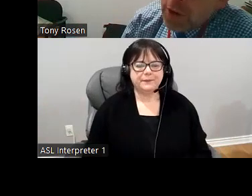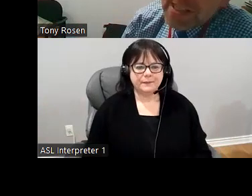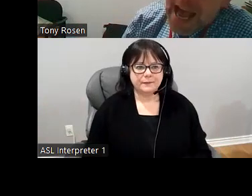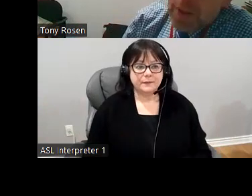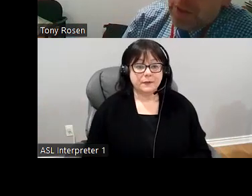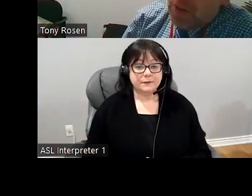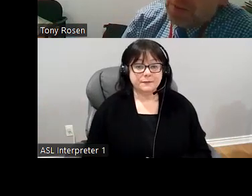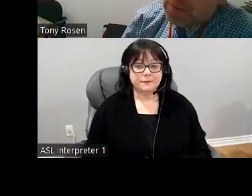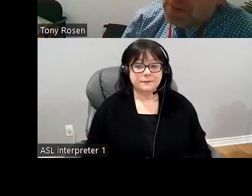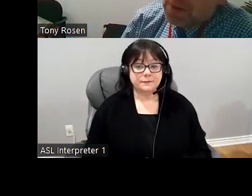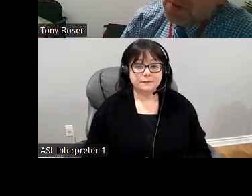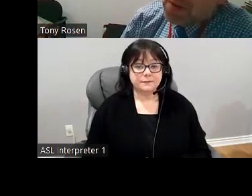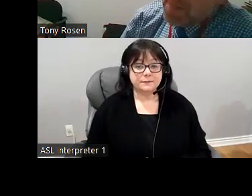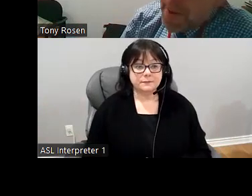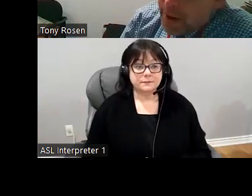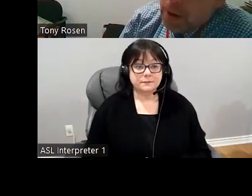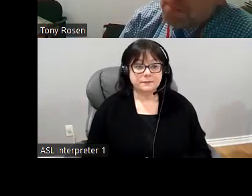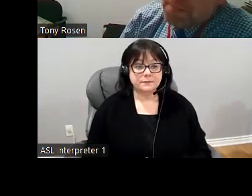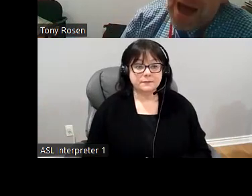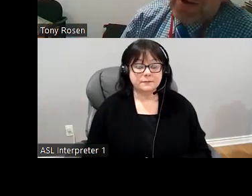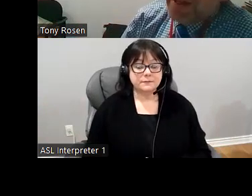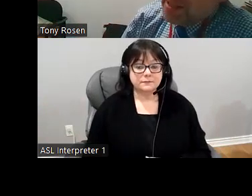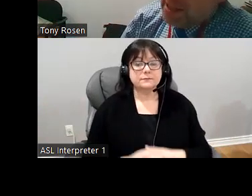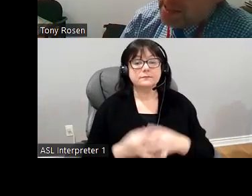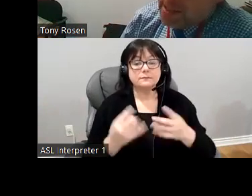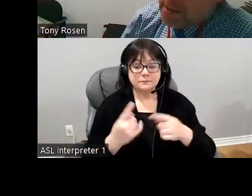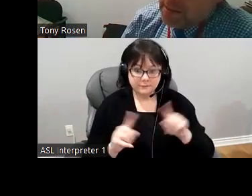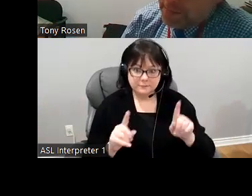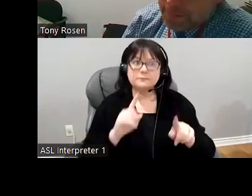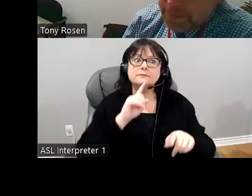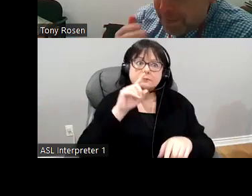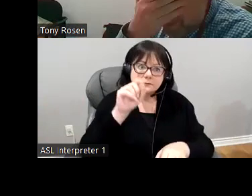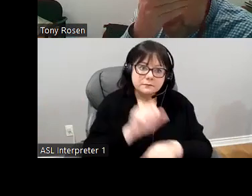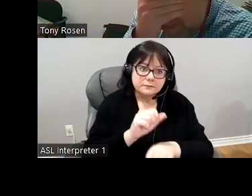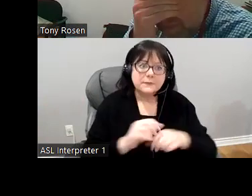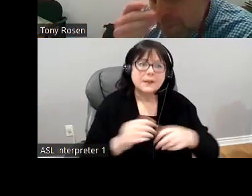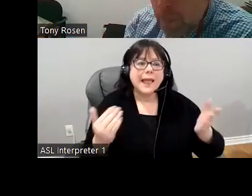It turns out, though, a better model exists.